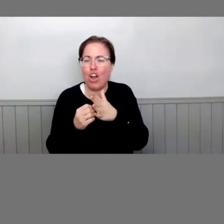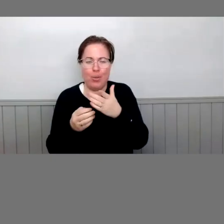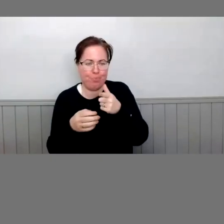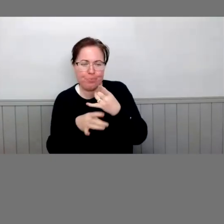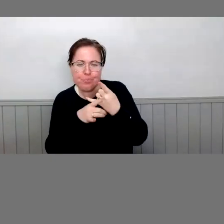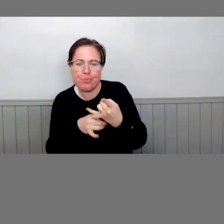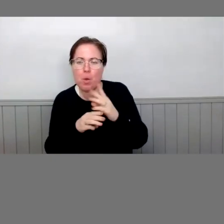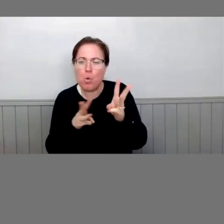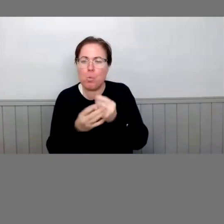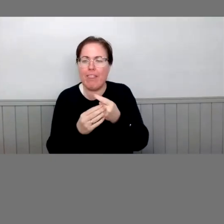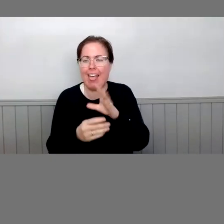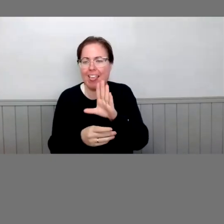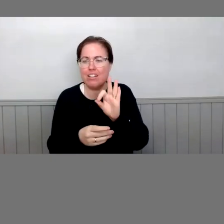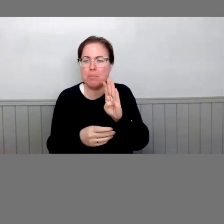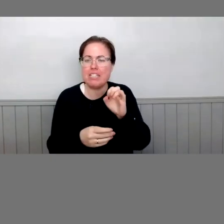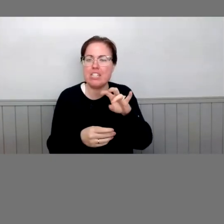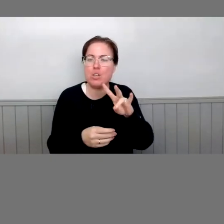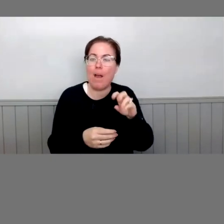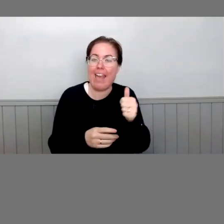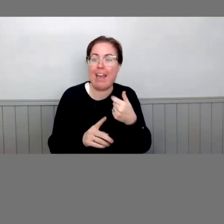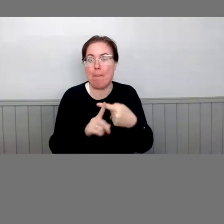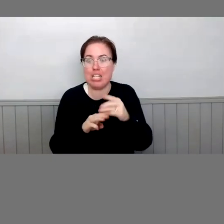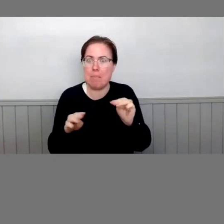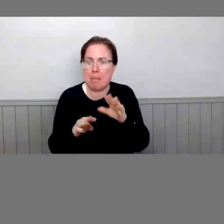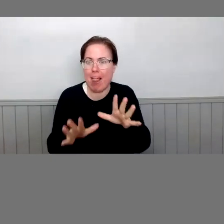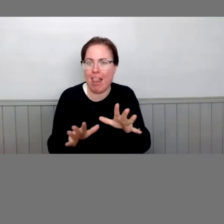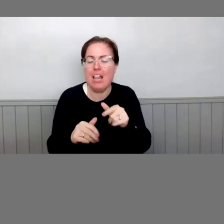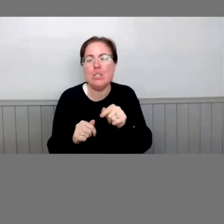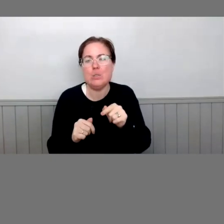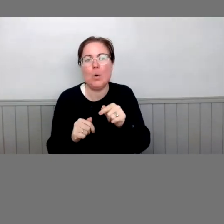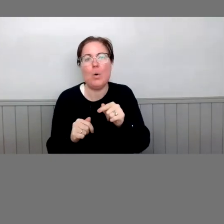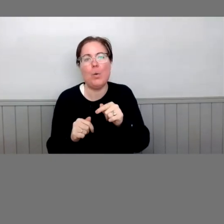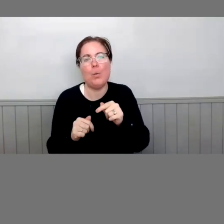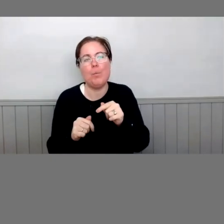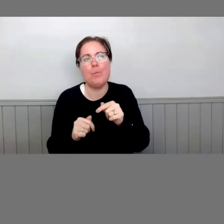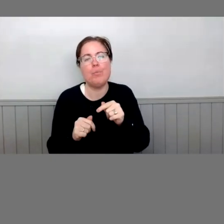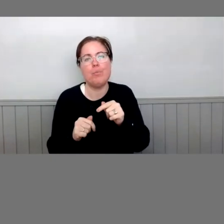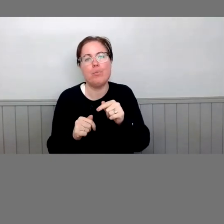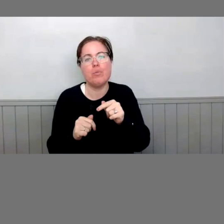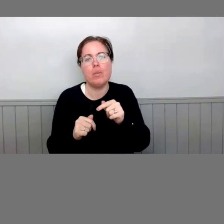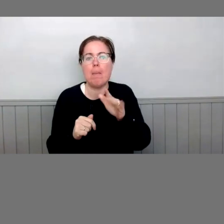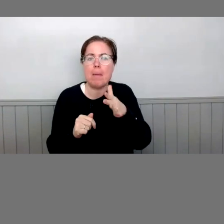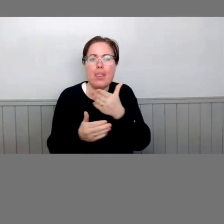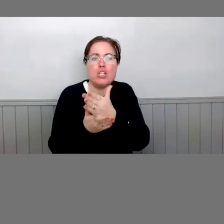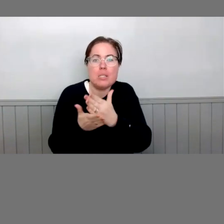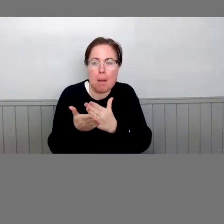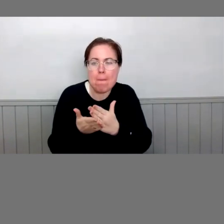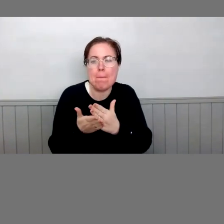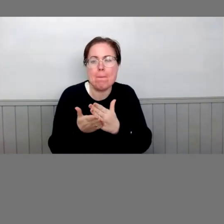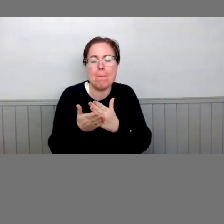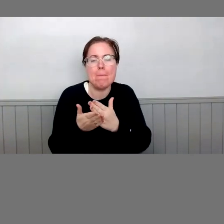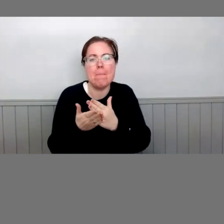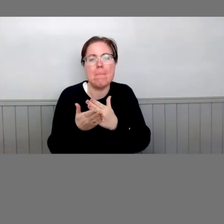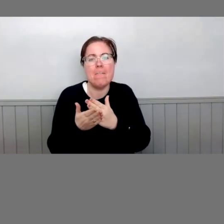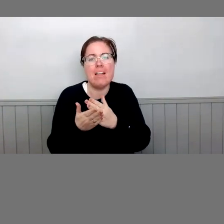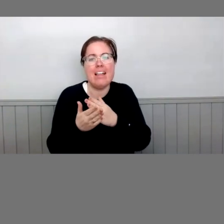plus people and making sure spaces are more inclusive. So again, there might be some pieces within that because I think they will take more